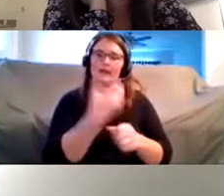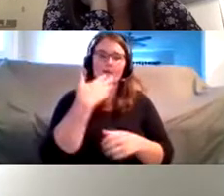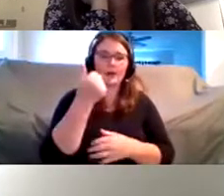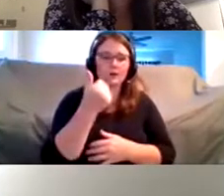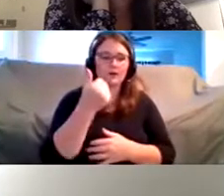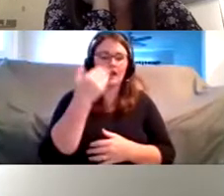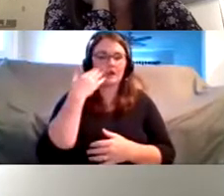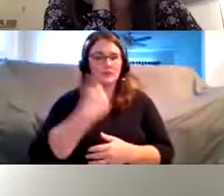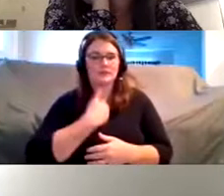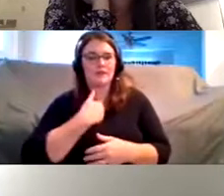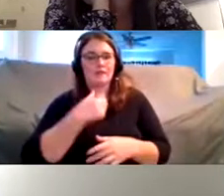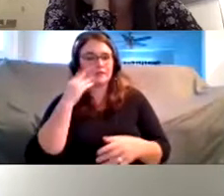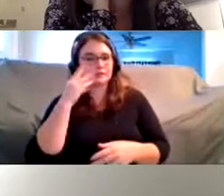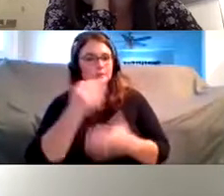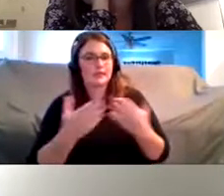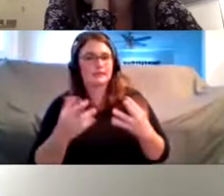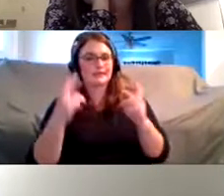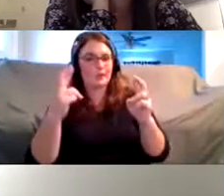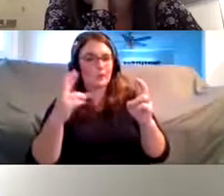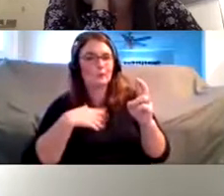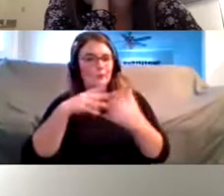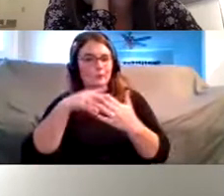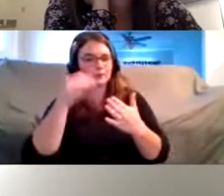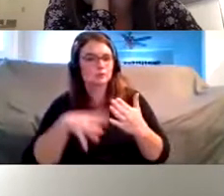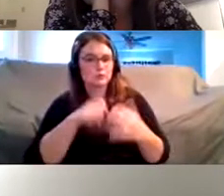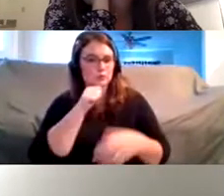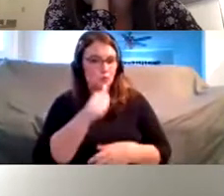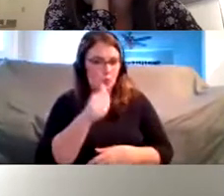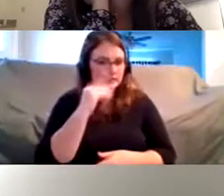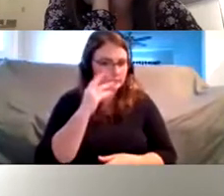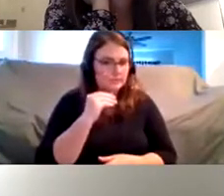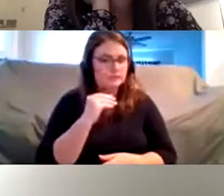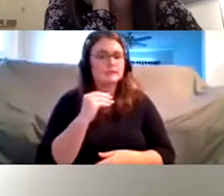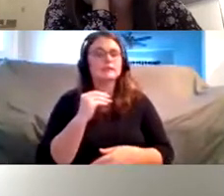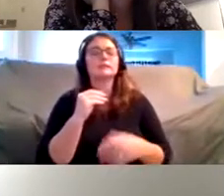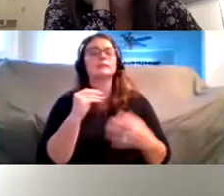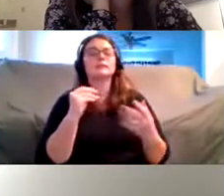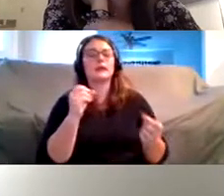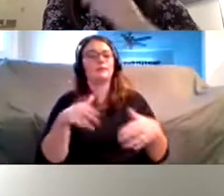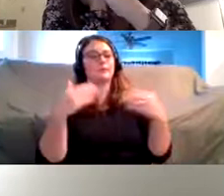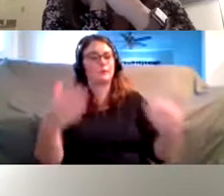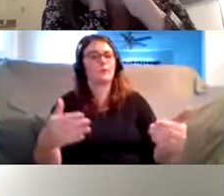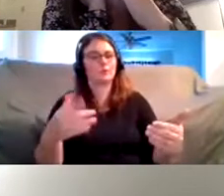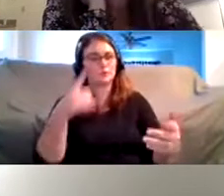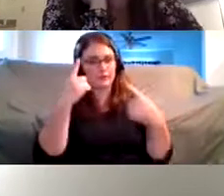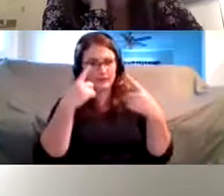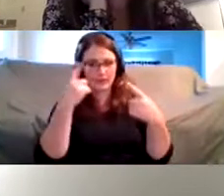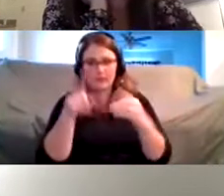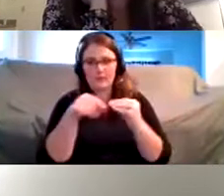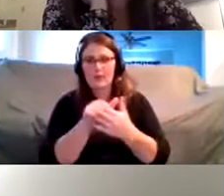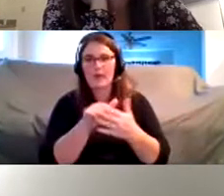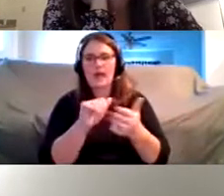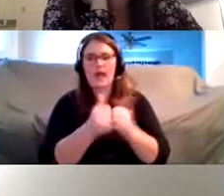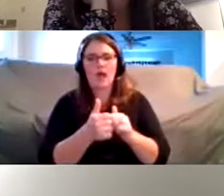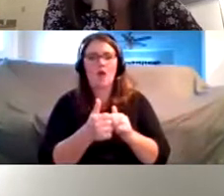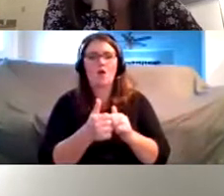and hopefully they will make it better for their students and moving forward. And so thinking through that, how are we leaving the place that we are in right